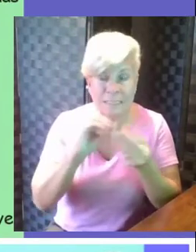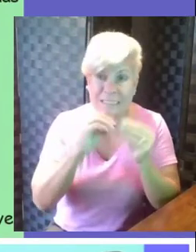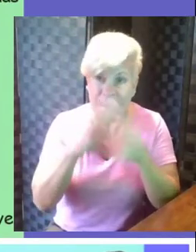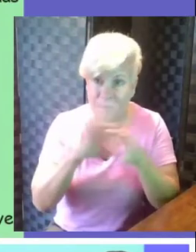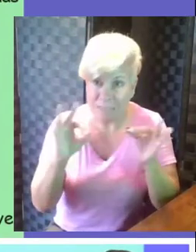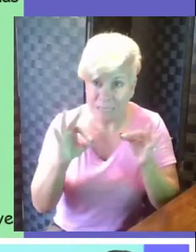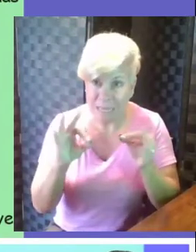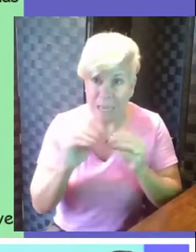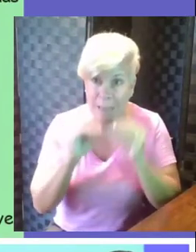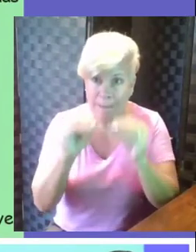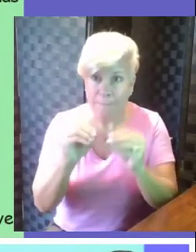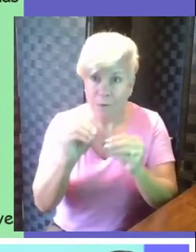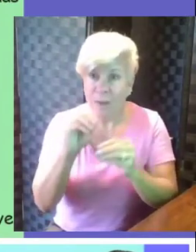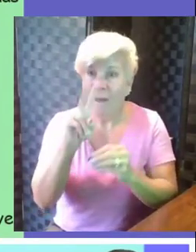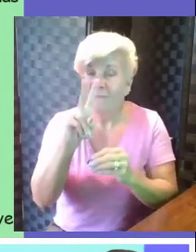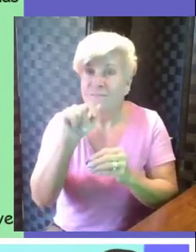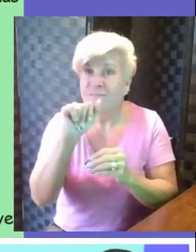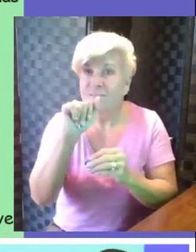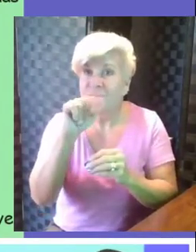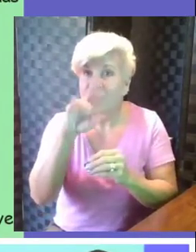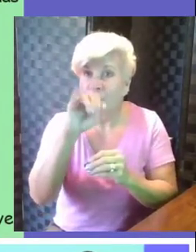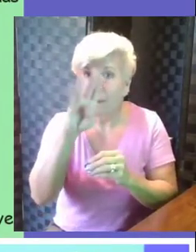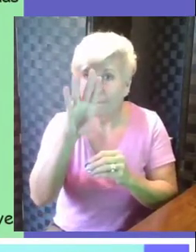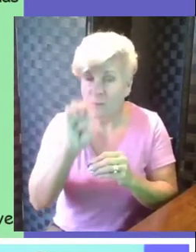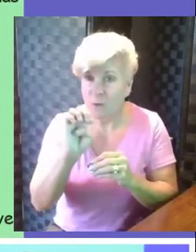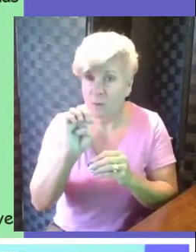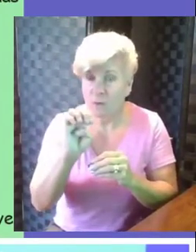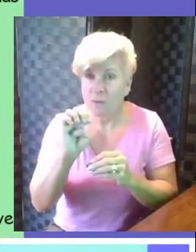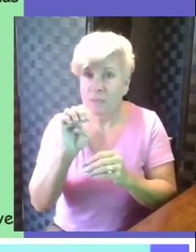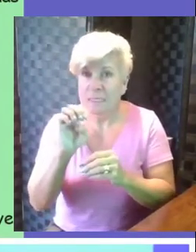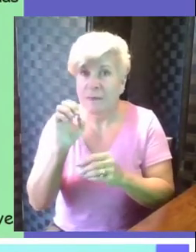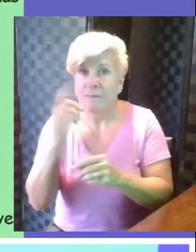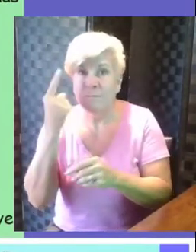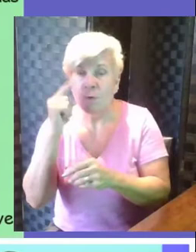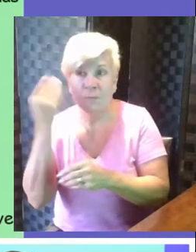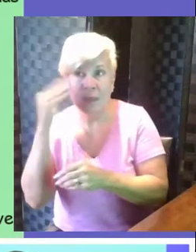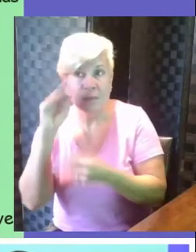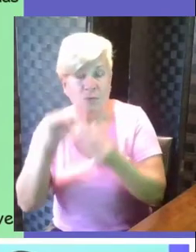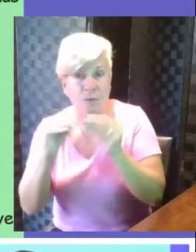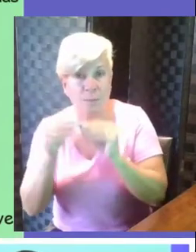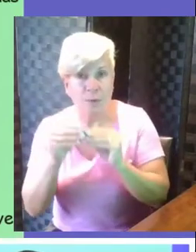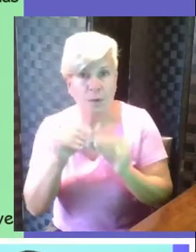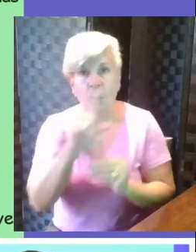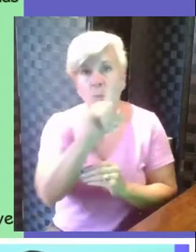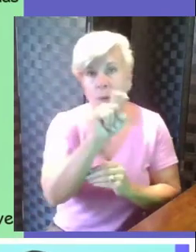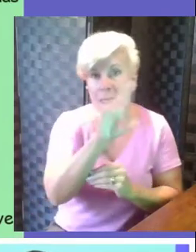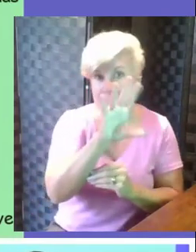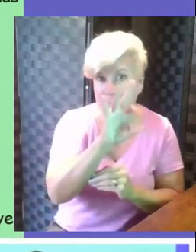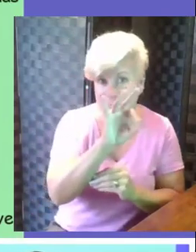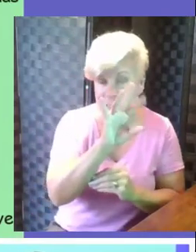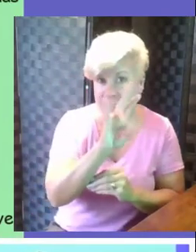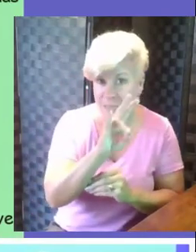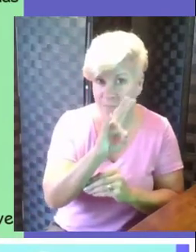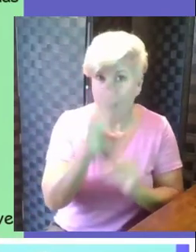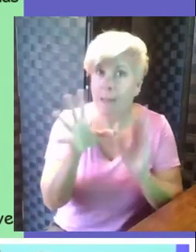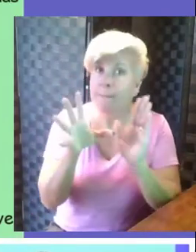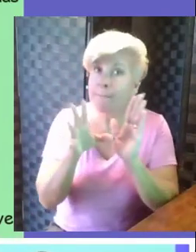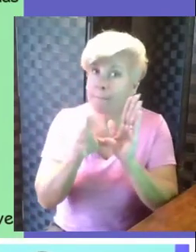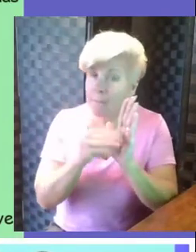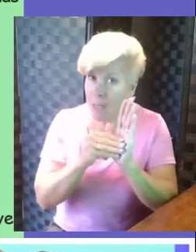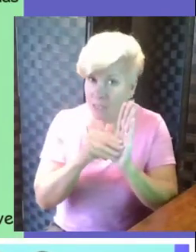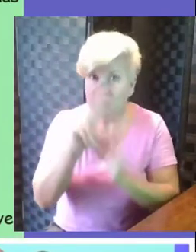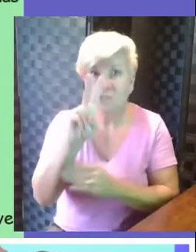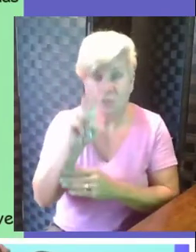equation and put a variable in for that unknown. So let's do 197 plus